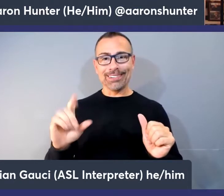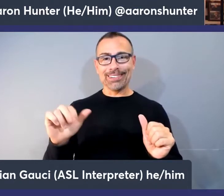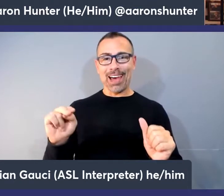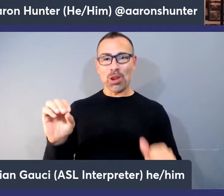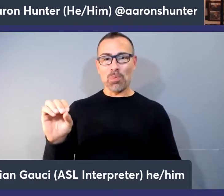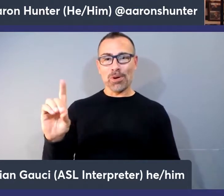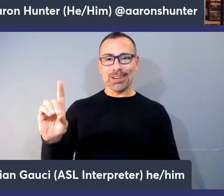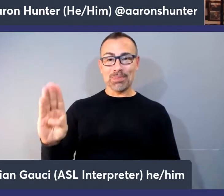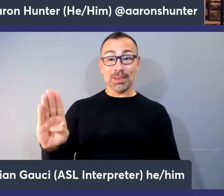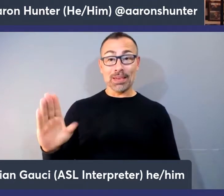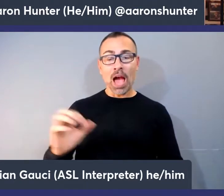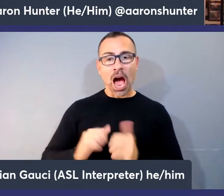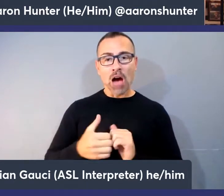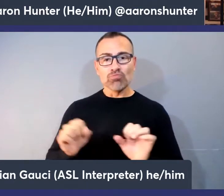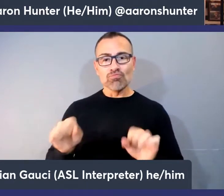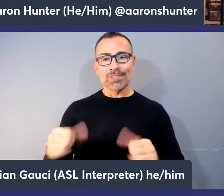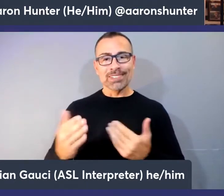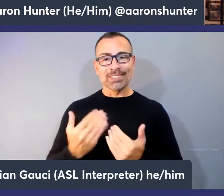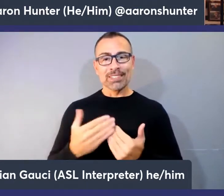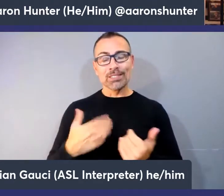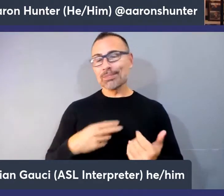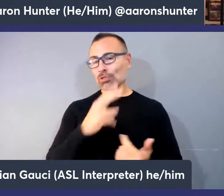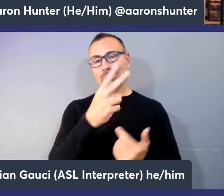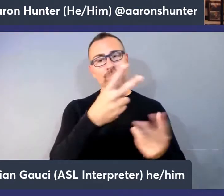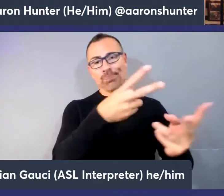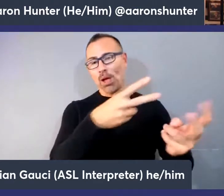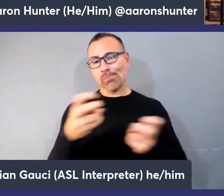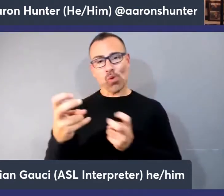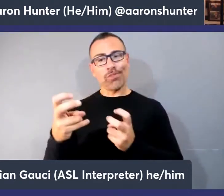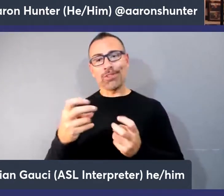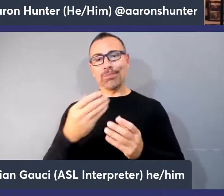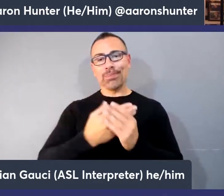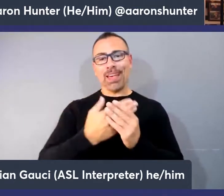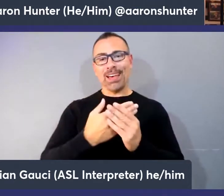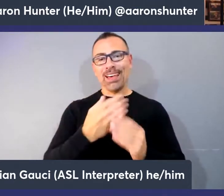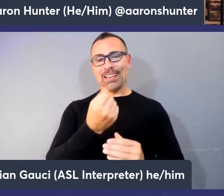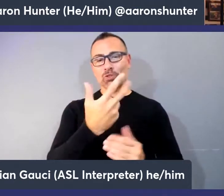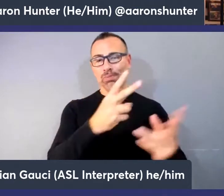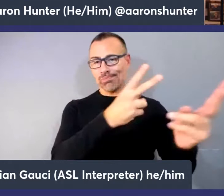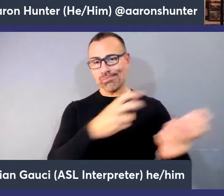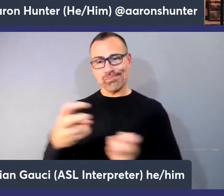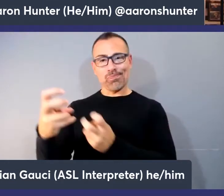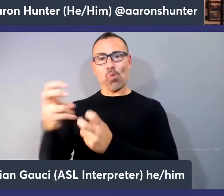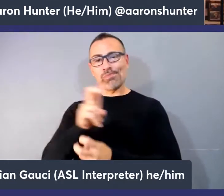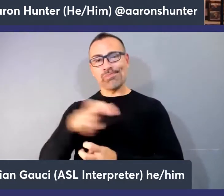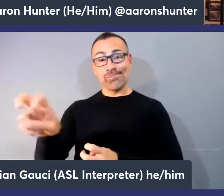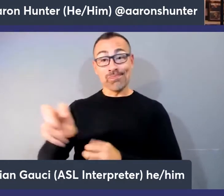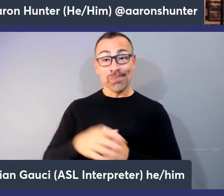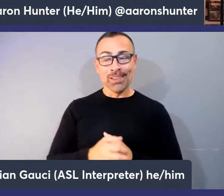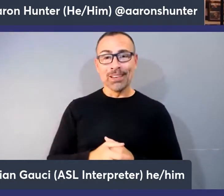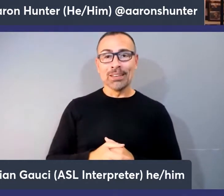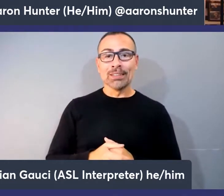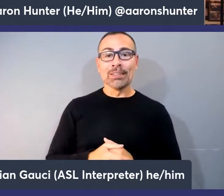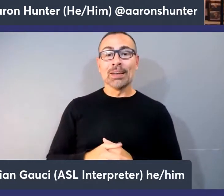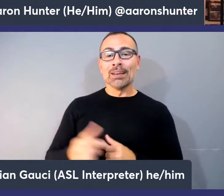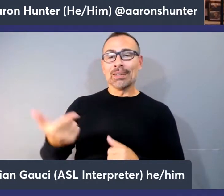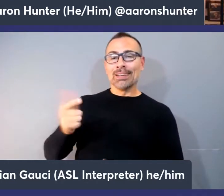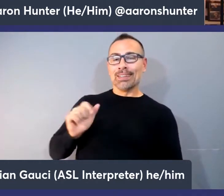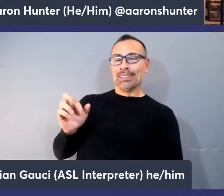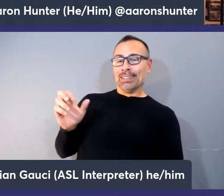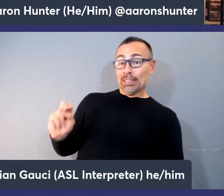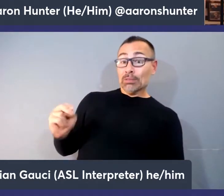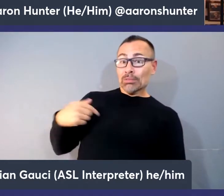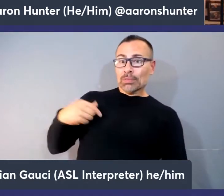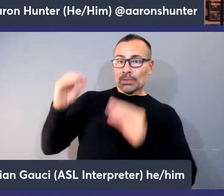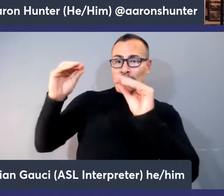doing this is just importing it directly from S3. Yeah, I teach a lot of classes, and when I teach classes, all of my students who are